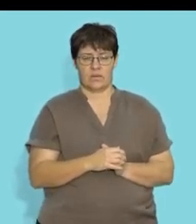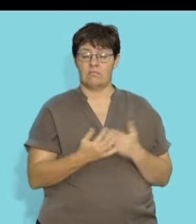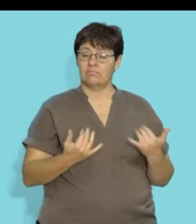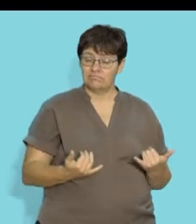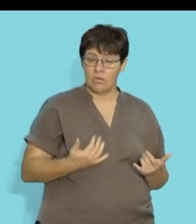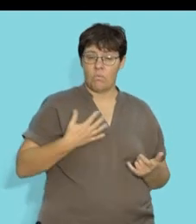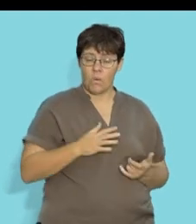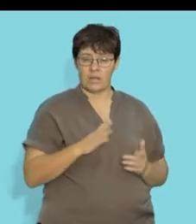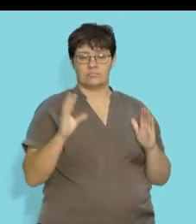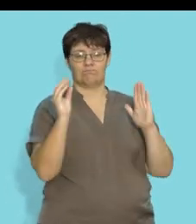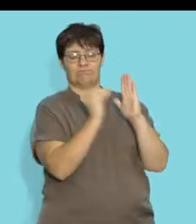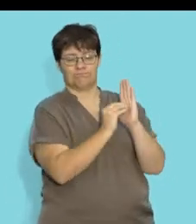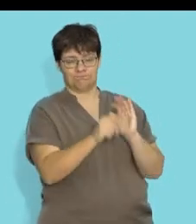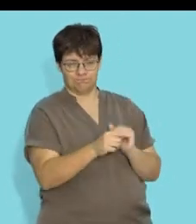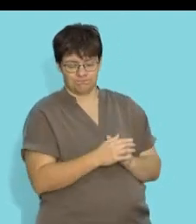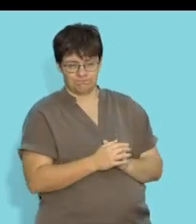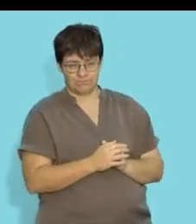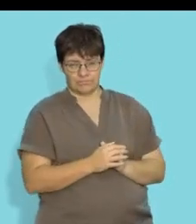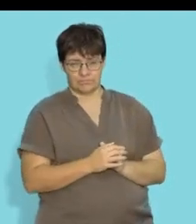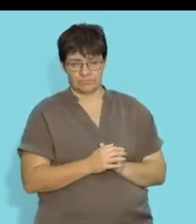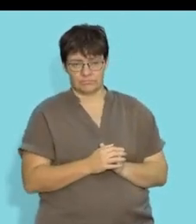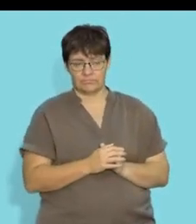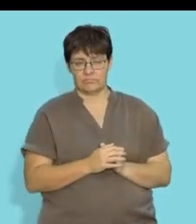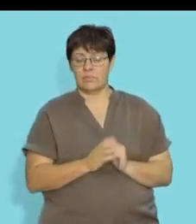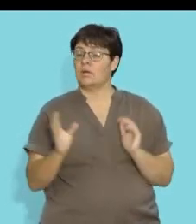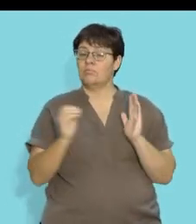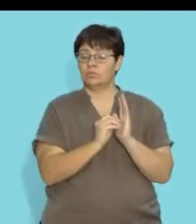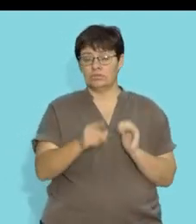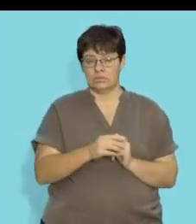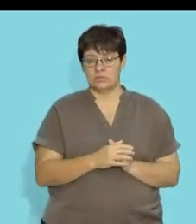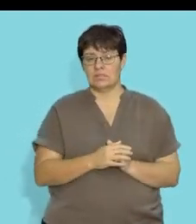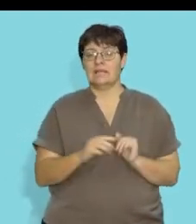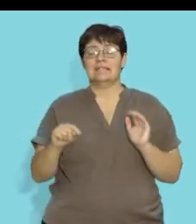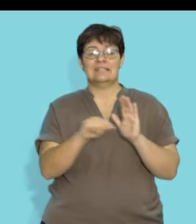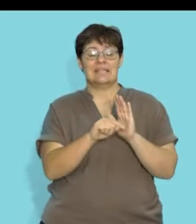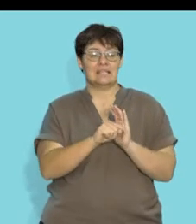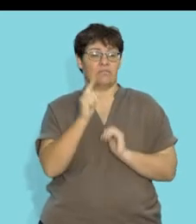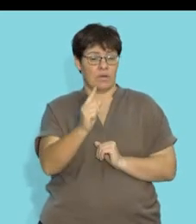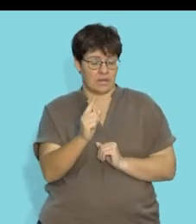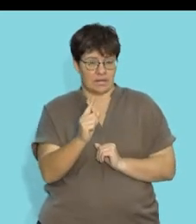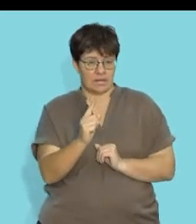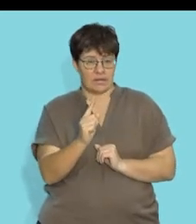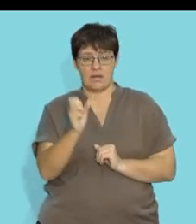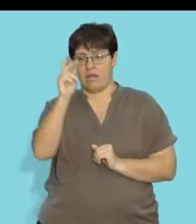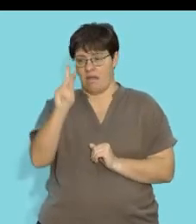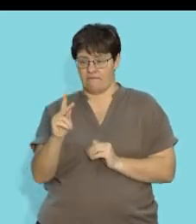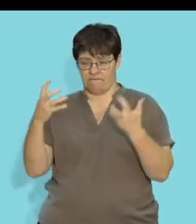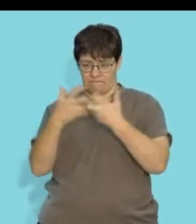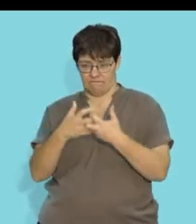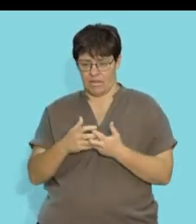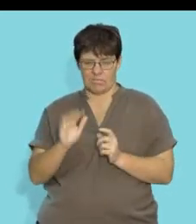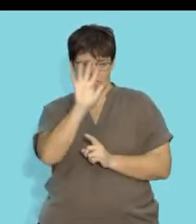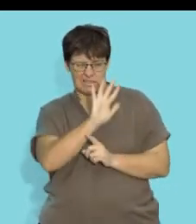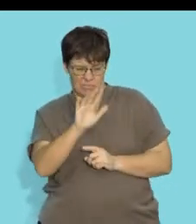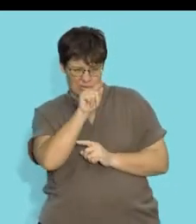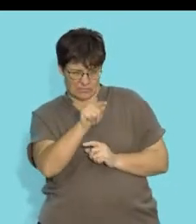Now, if I want to plot this, right, as I said, to plot this, my negative 1 goes with a half, so it will